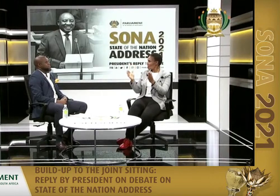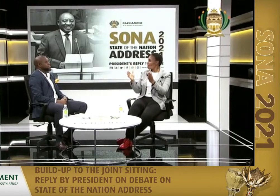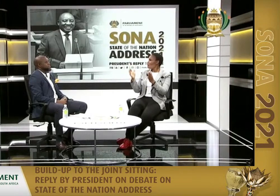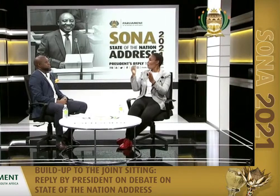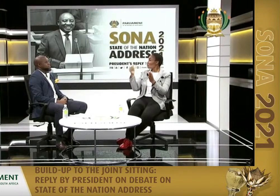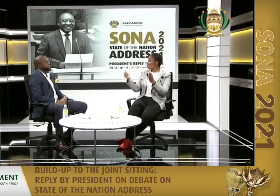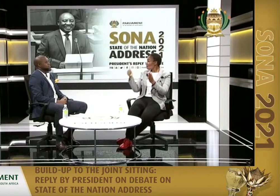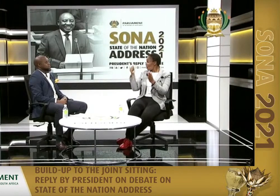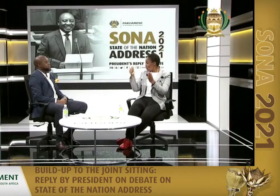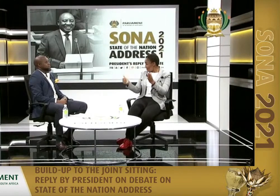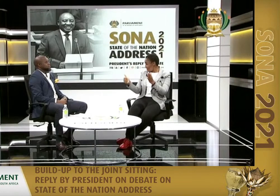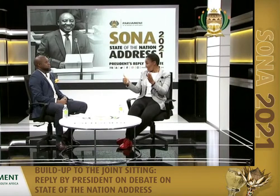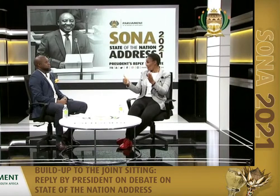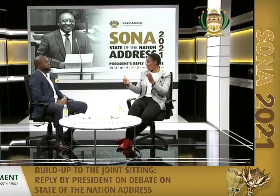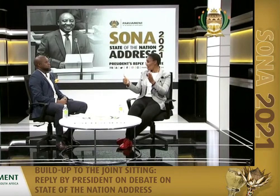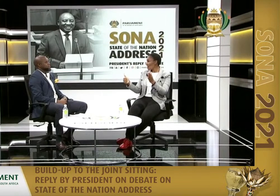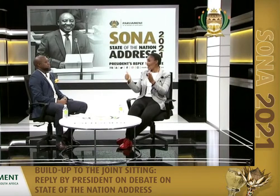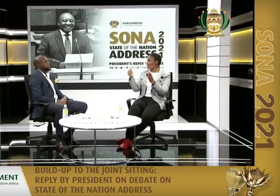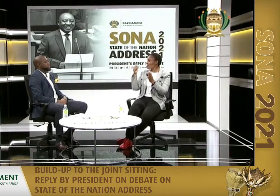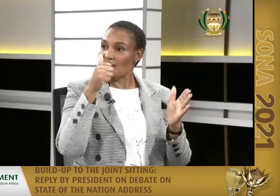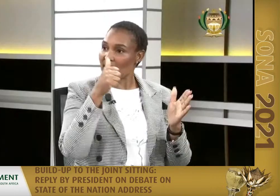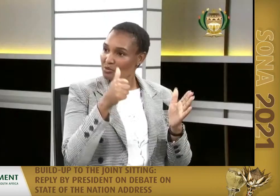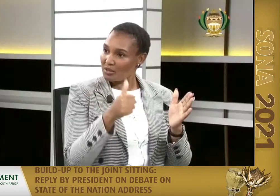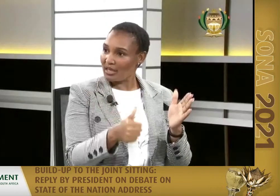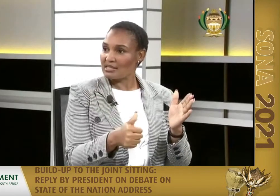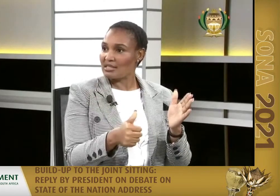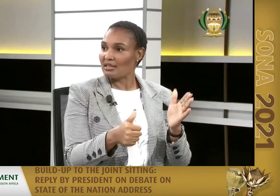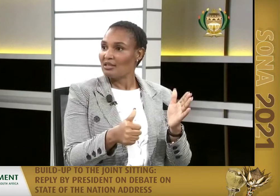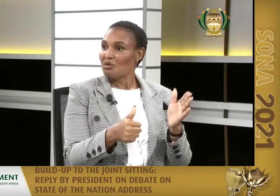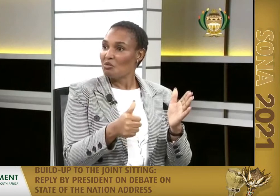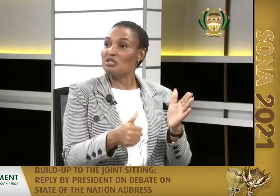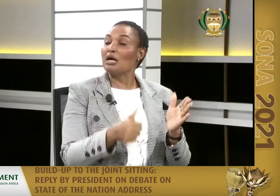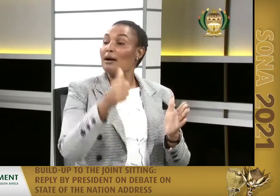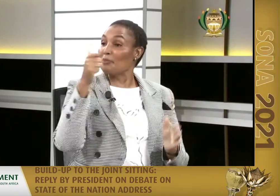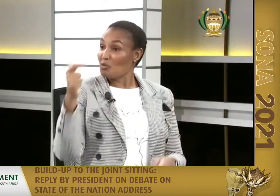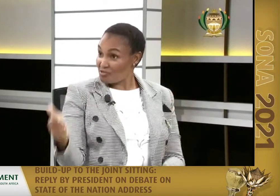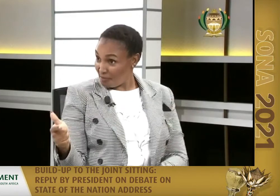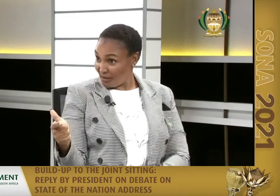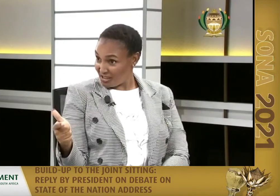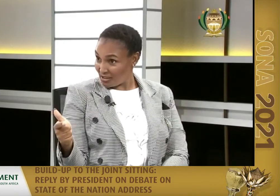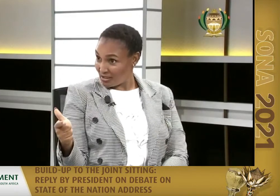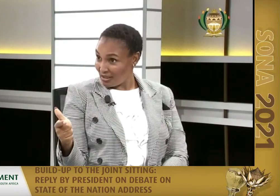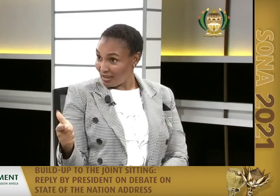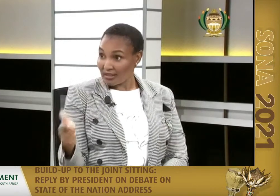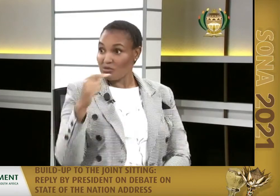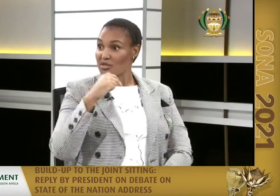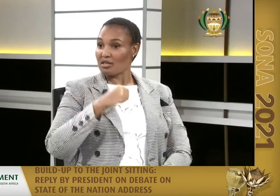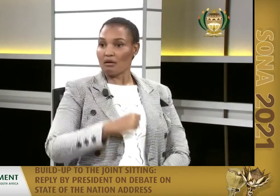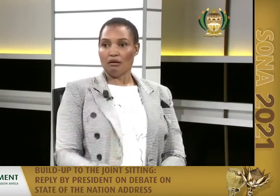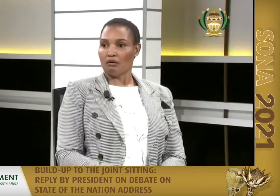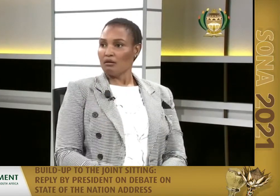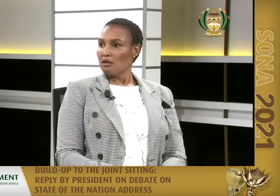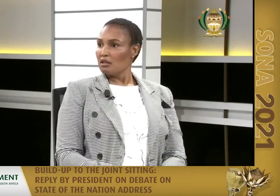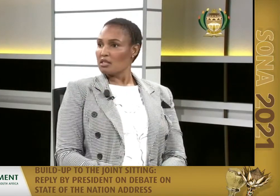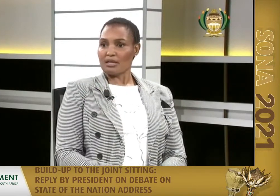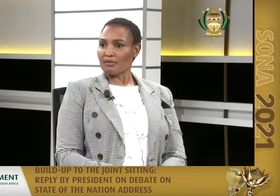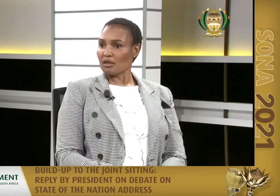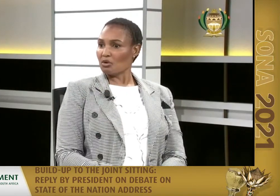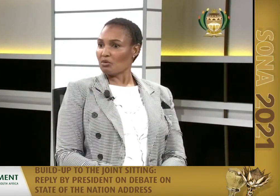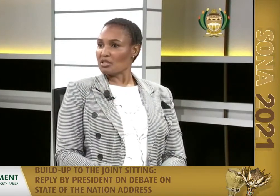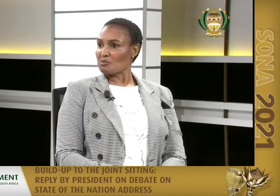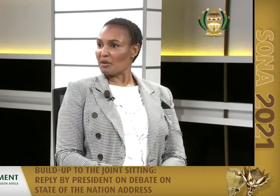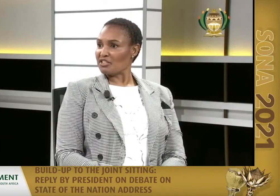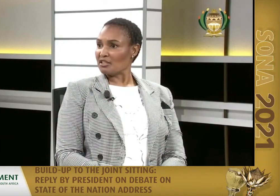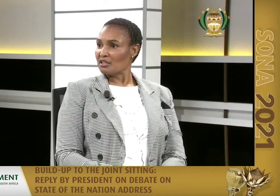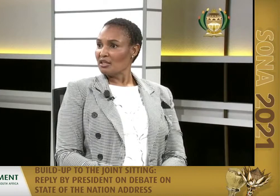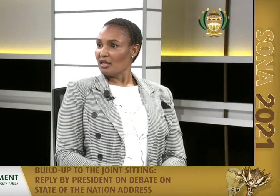functions, both of oversight, can reside with council, which approves a budget and then will say, oh, there's something